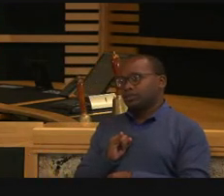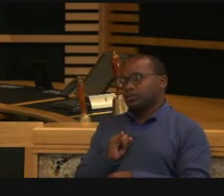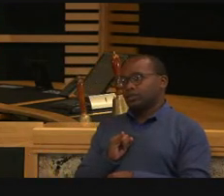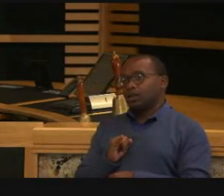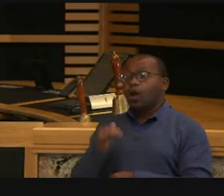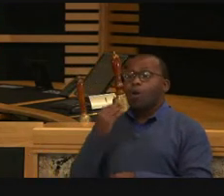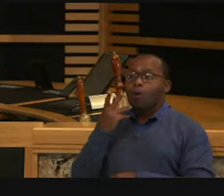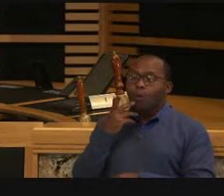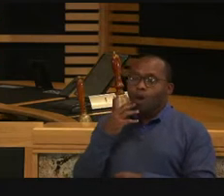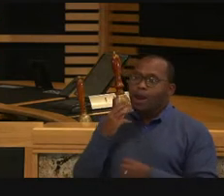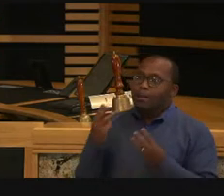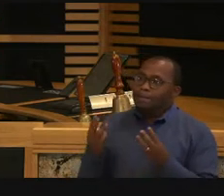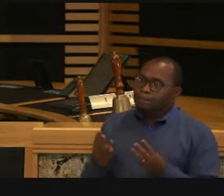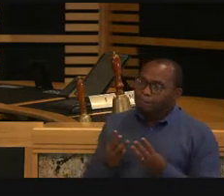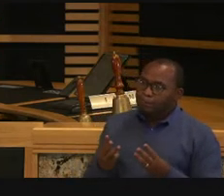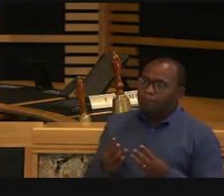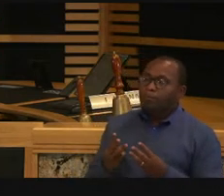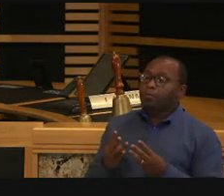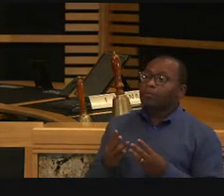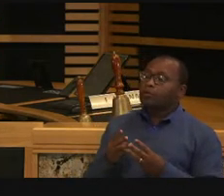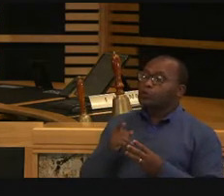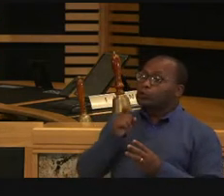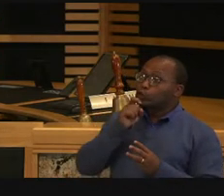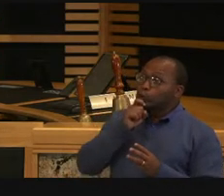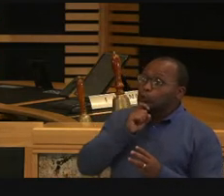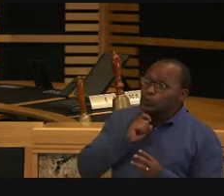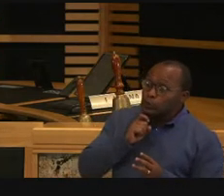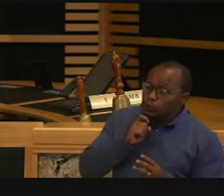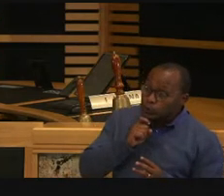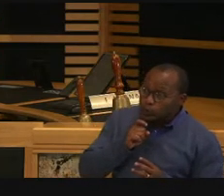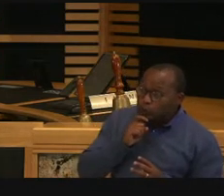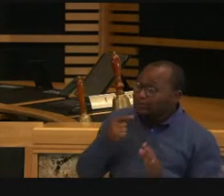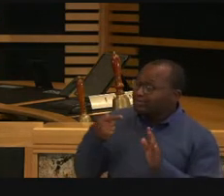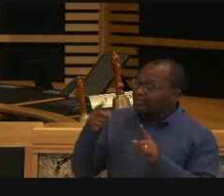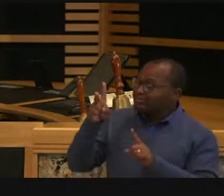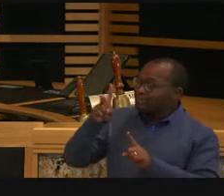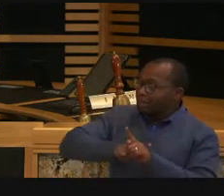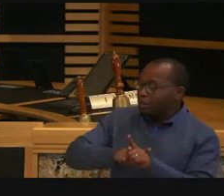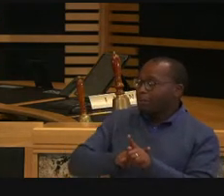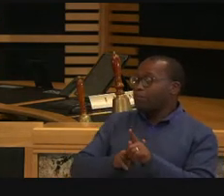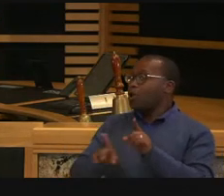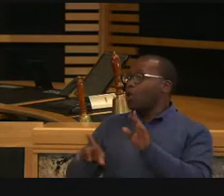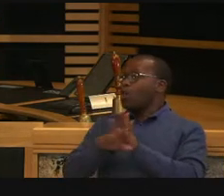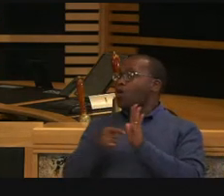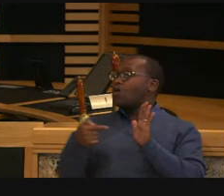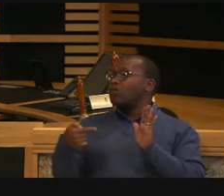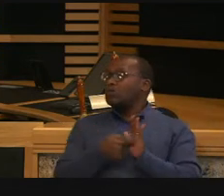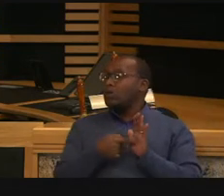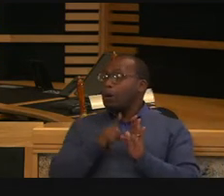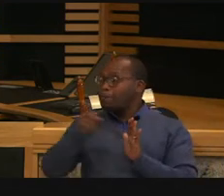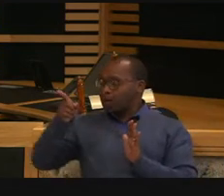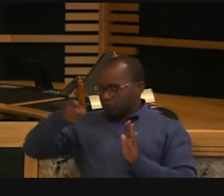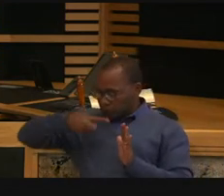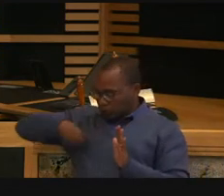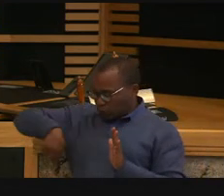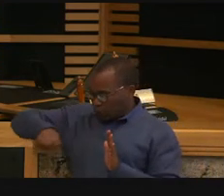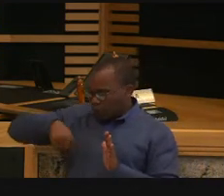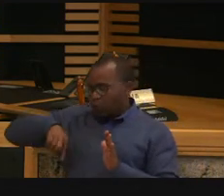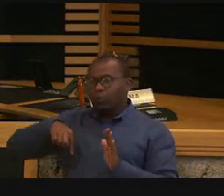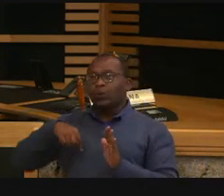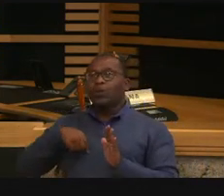and implement the same laws that are crafted by you as legislators, and we fail to address